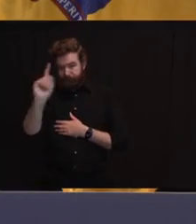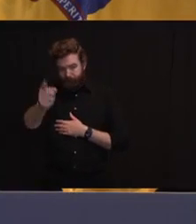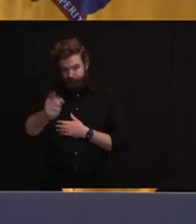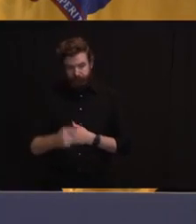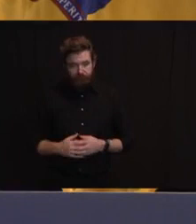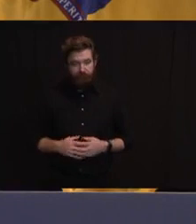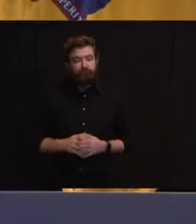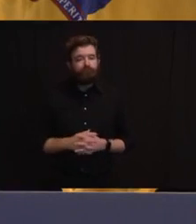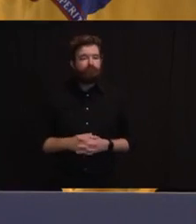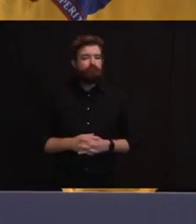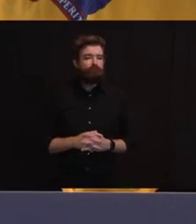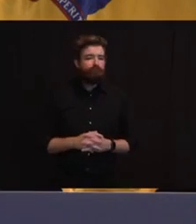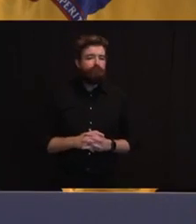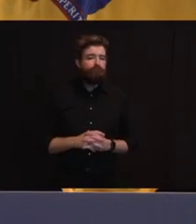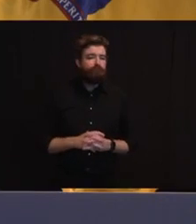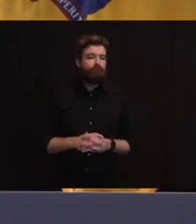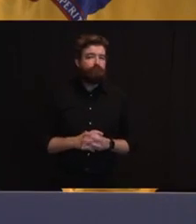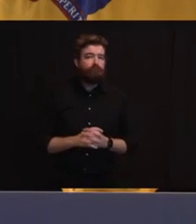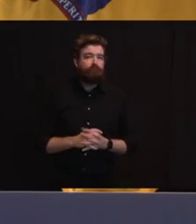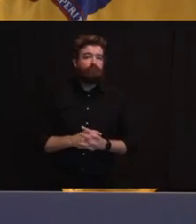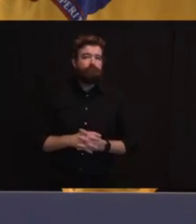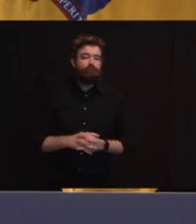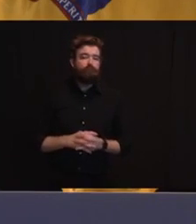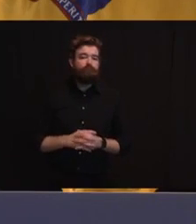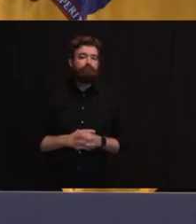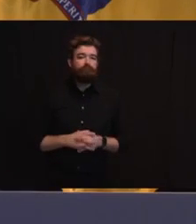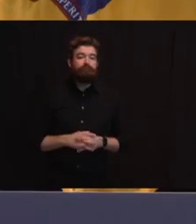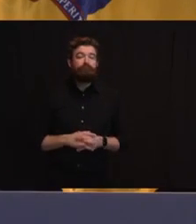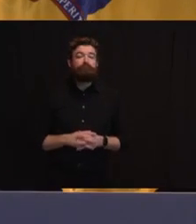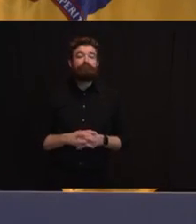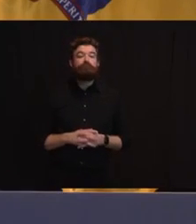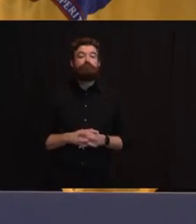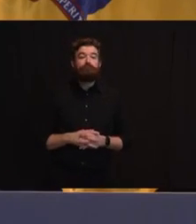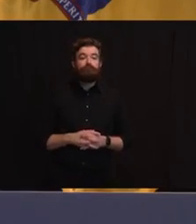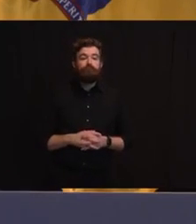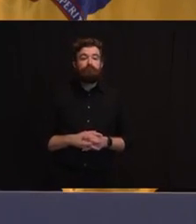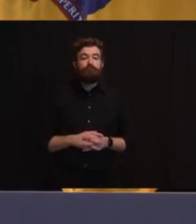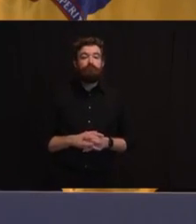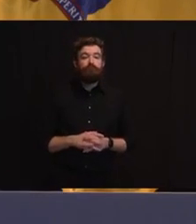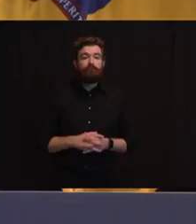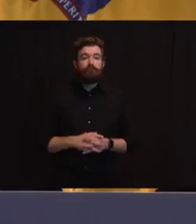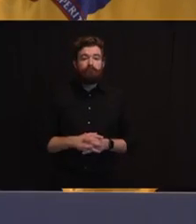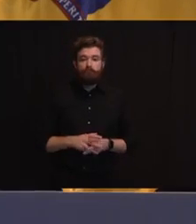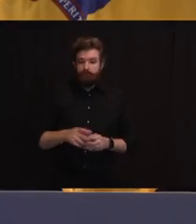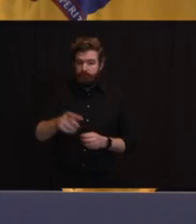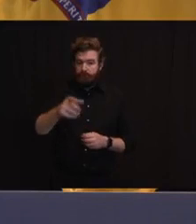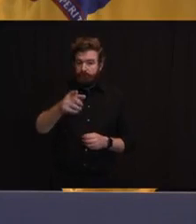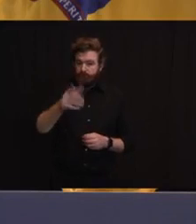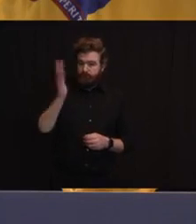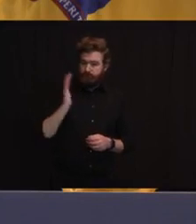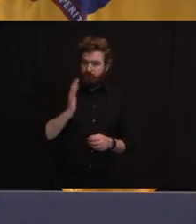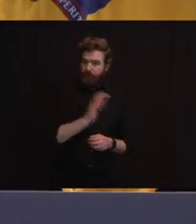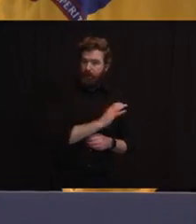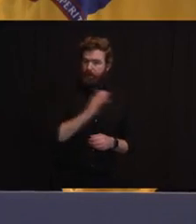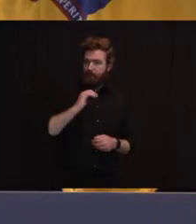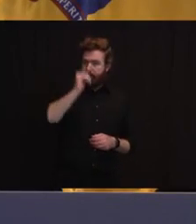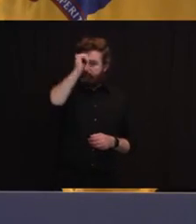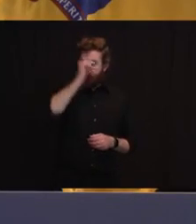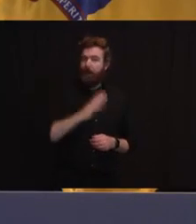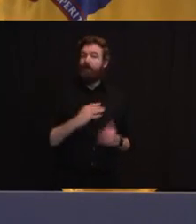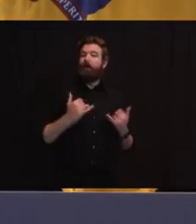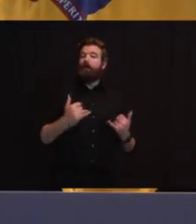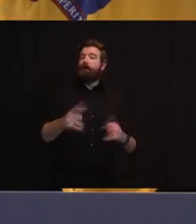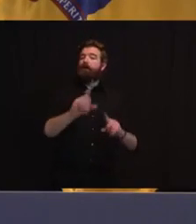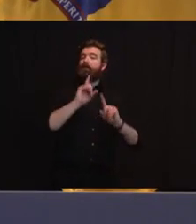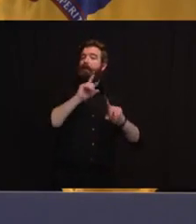Good? Very good, thank you. Excellent, excellent. Give our friends in Greenbrook our best. Matt, good afternoon. Good afternoon. Commissioner, is the